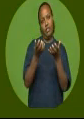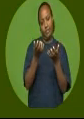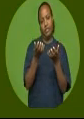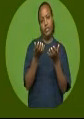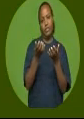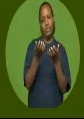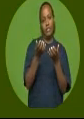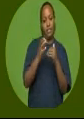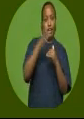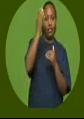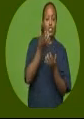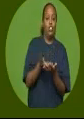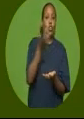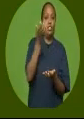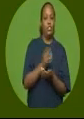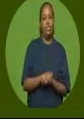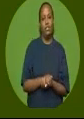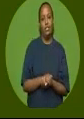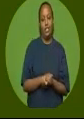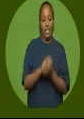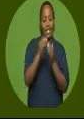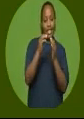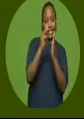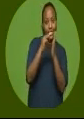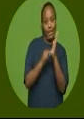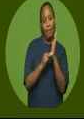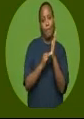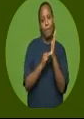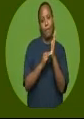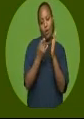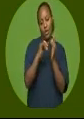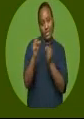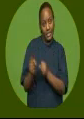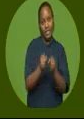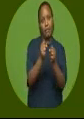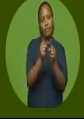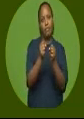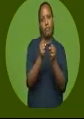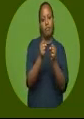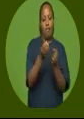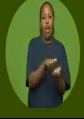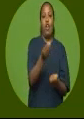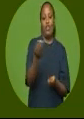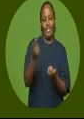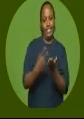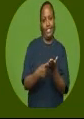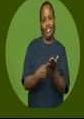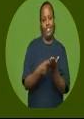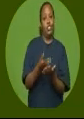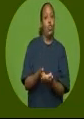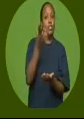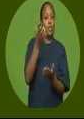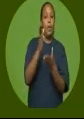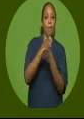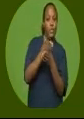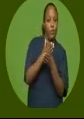than resources. Hence, a system must be devised to allocate these